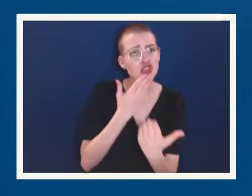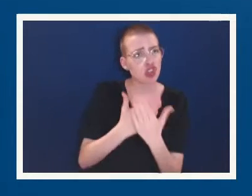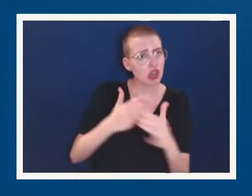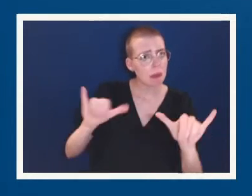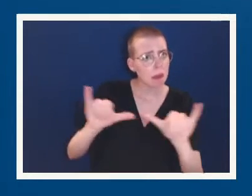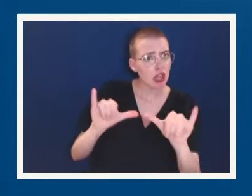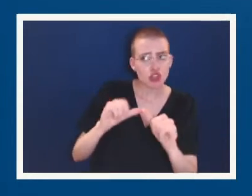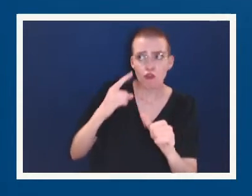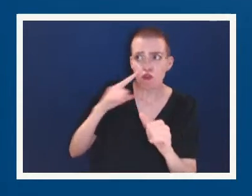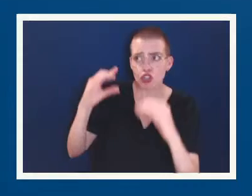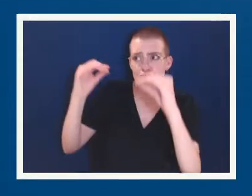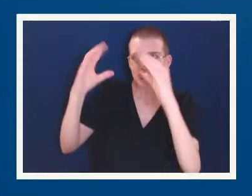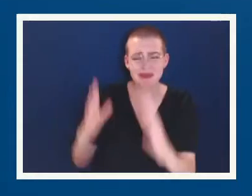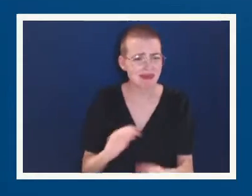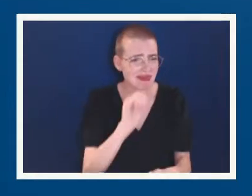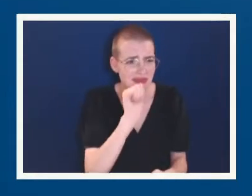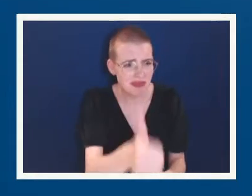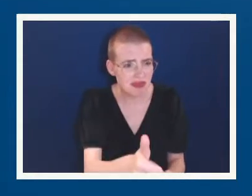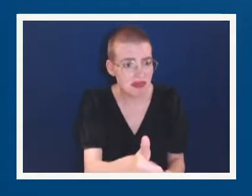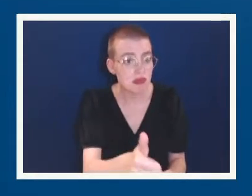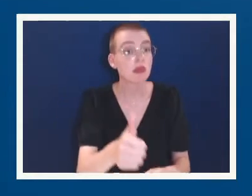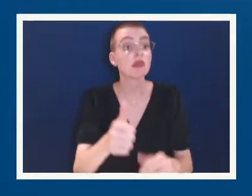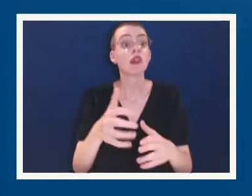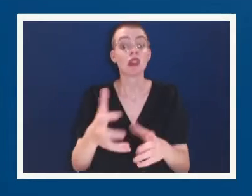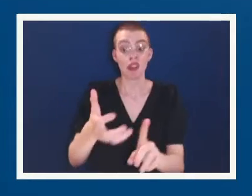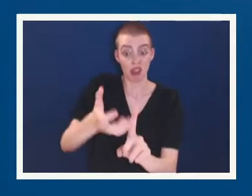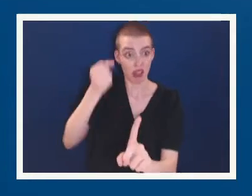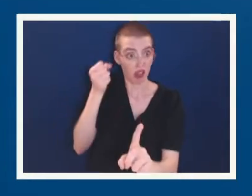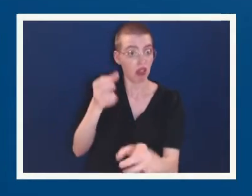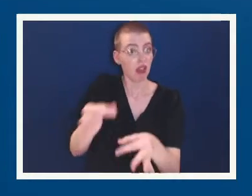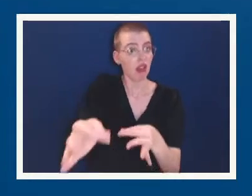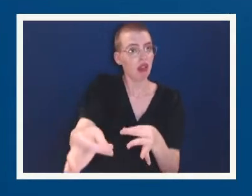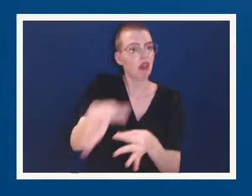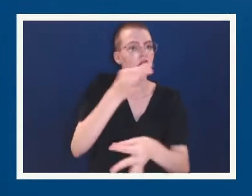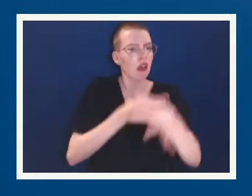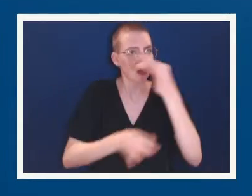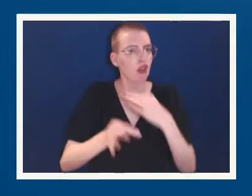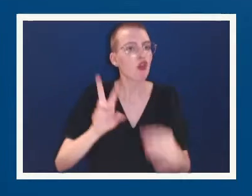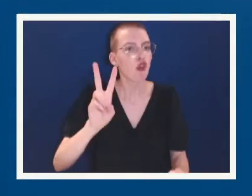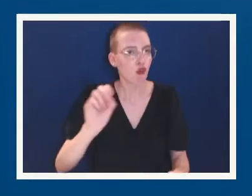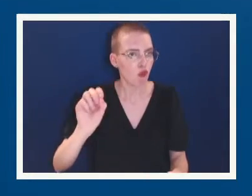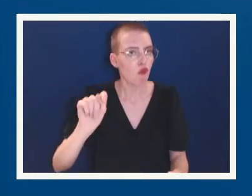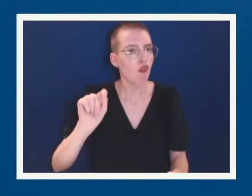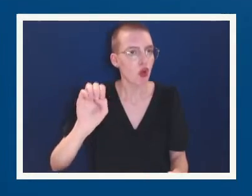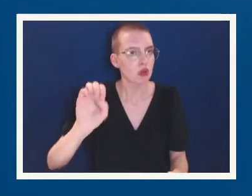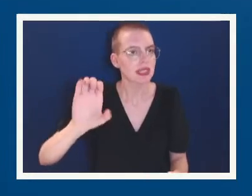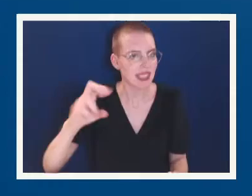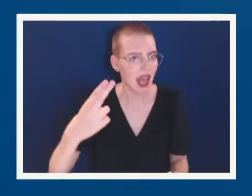place, how about we bring VOTEC back to our high school classroom?